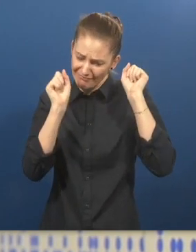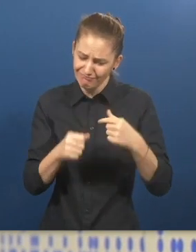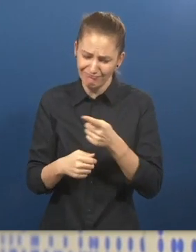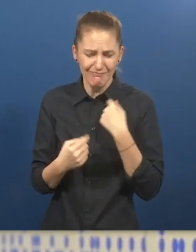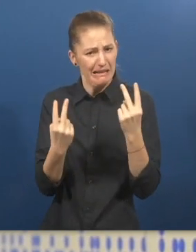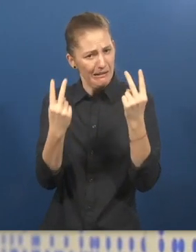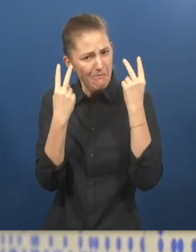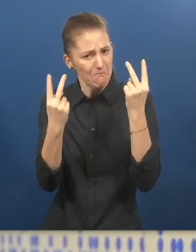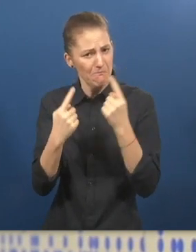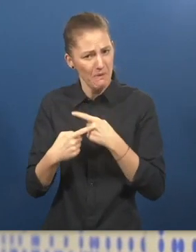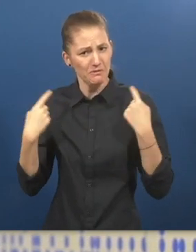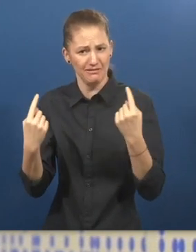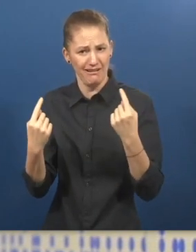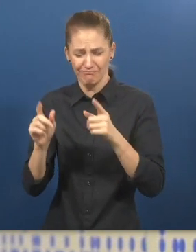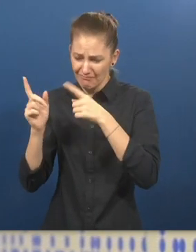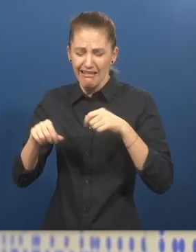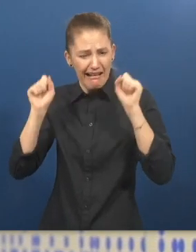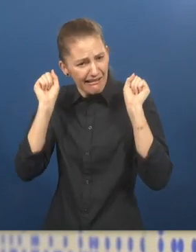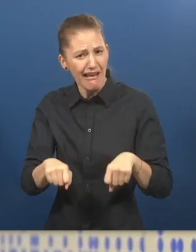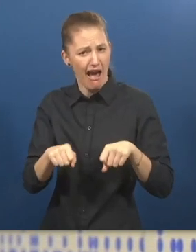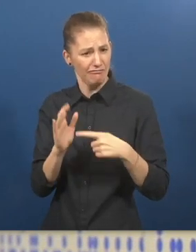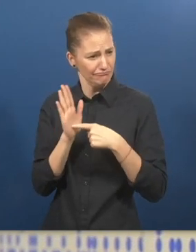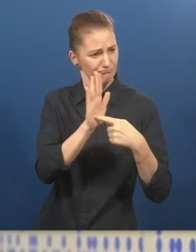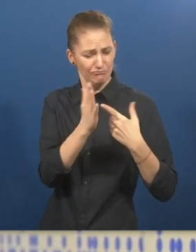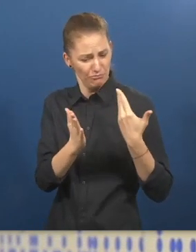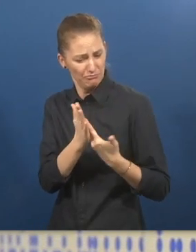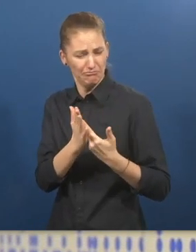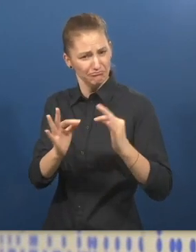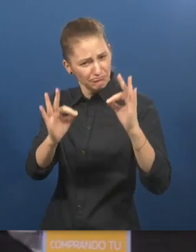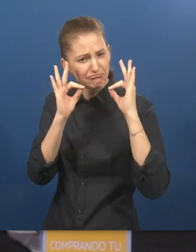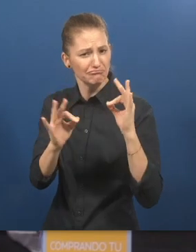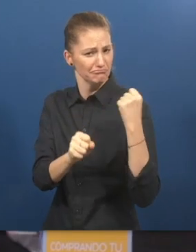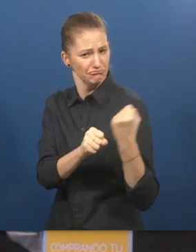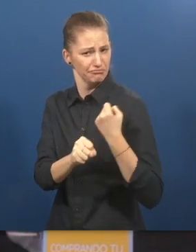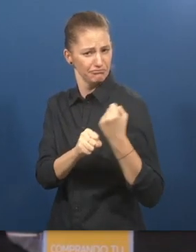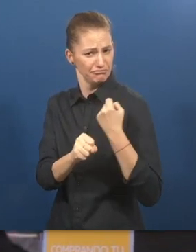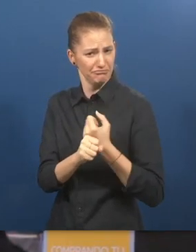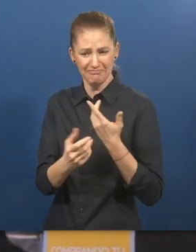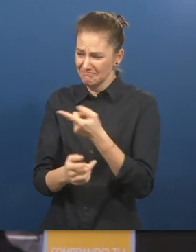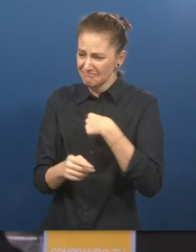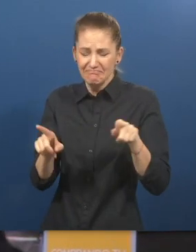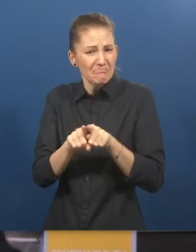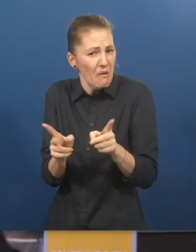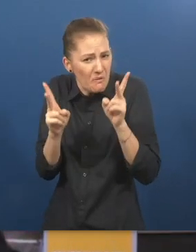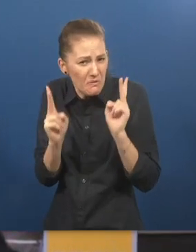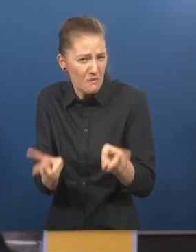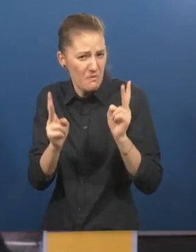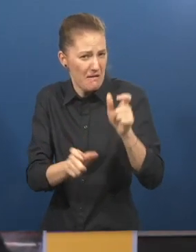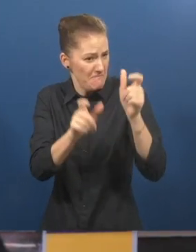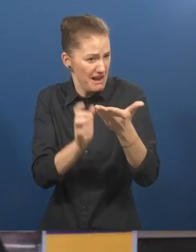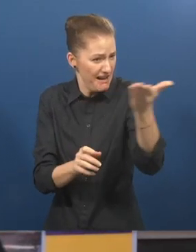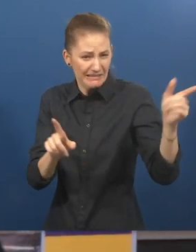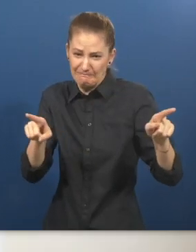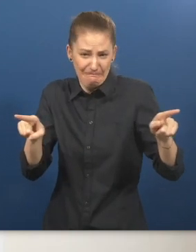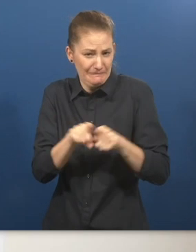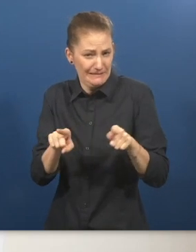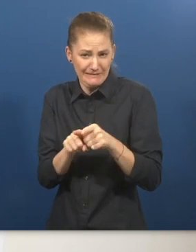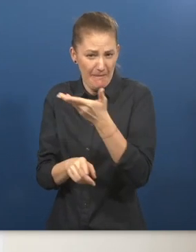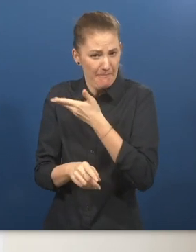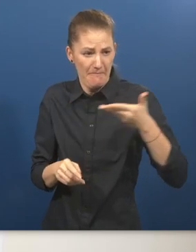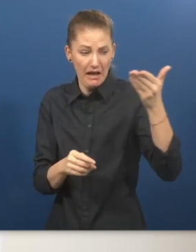When companies have to hire people with disabilities, they are a bit scared. I would tell them to give us a chance, that we are